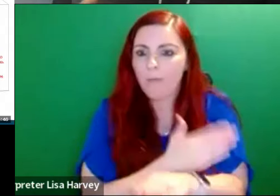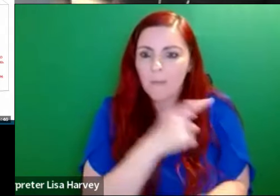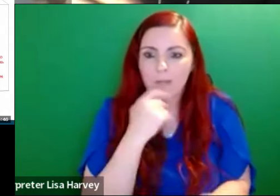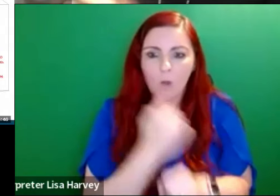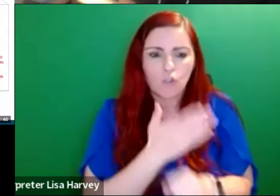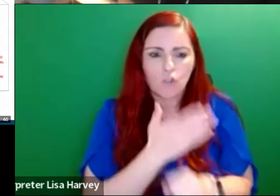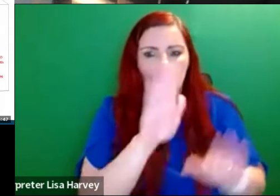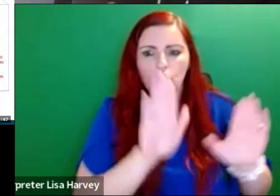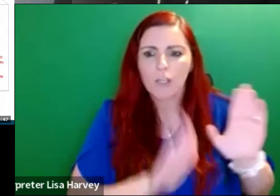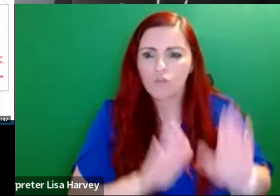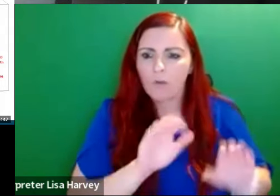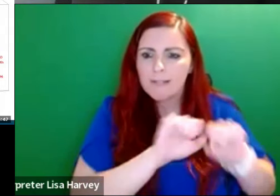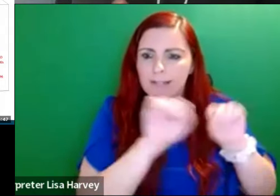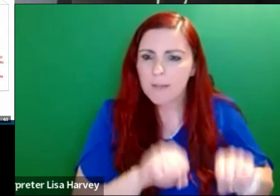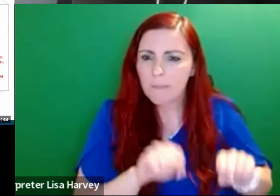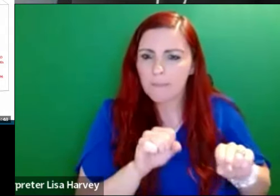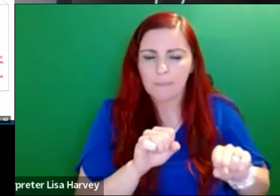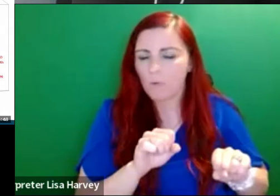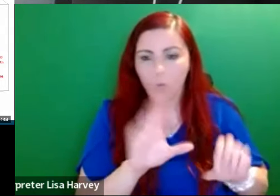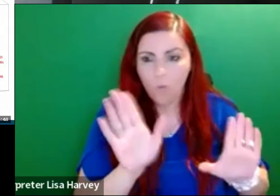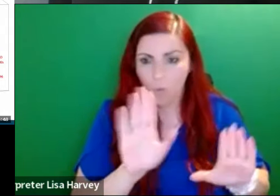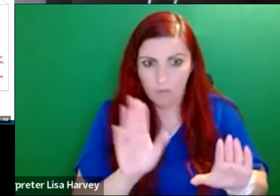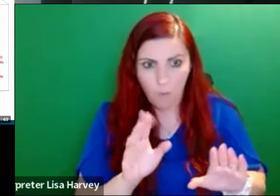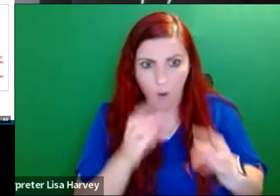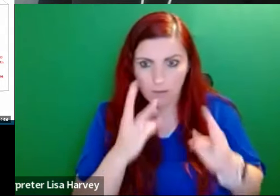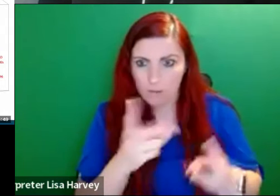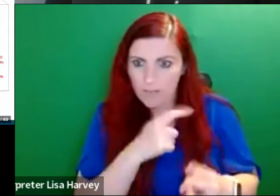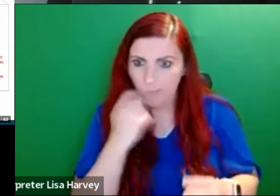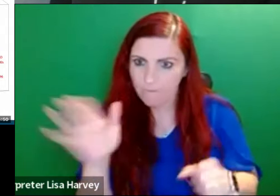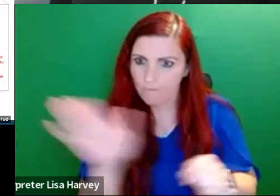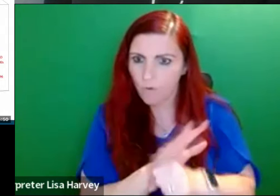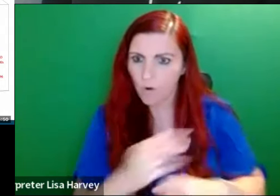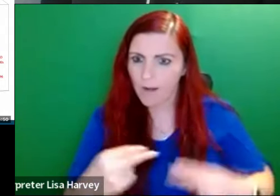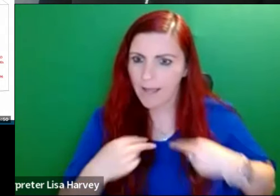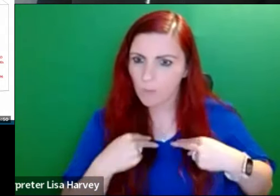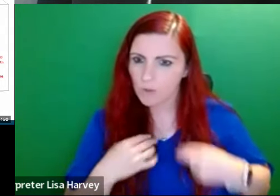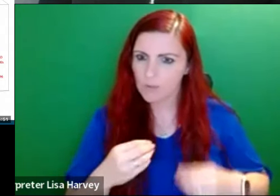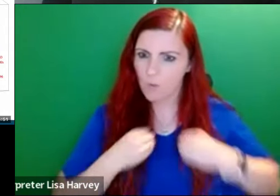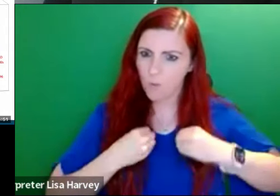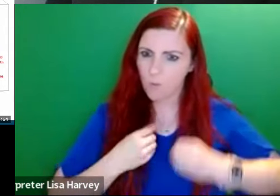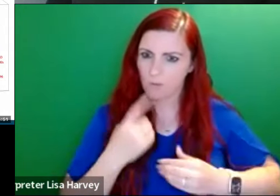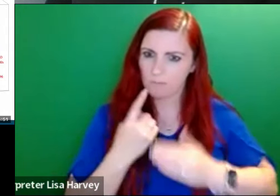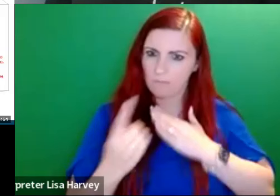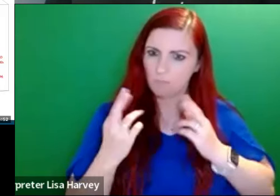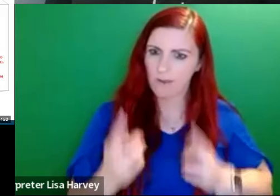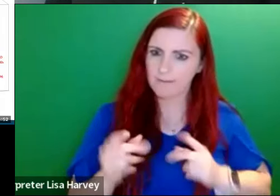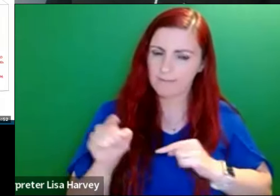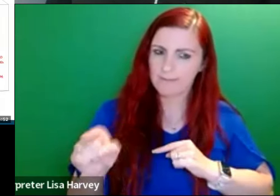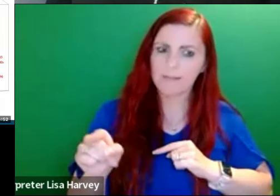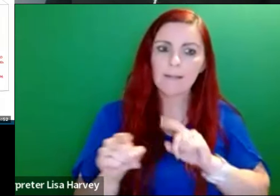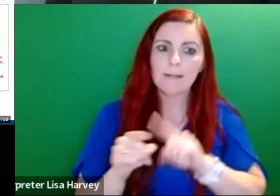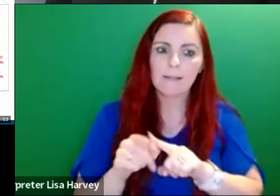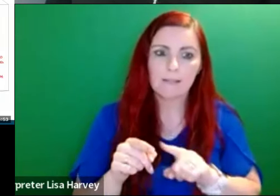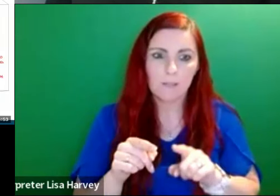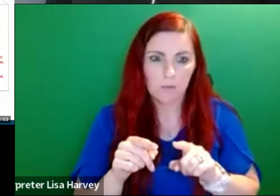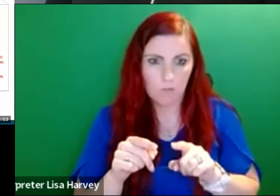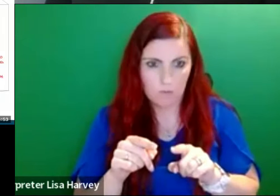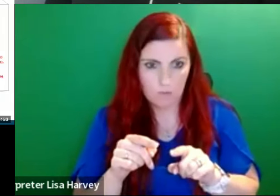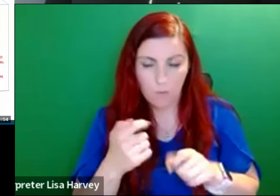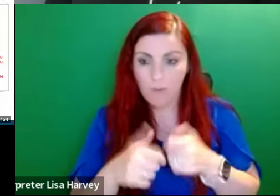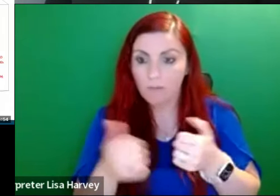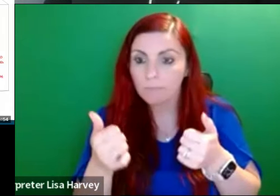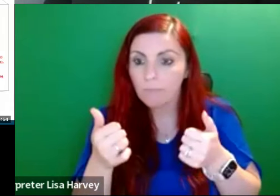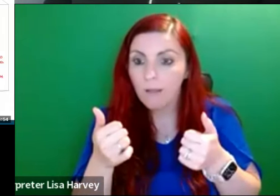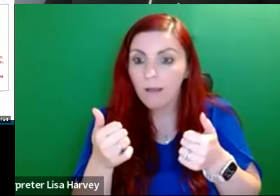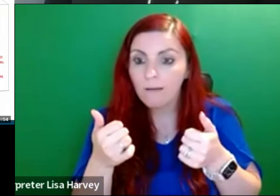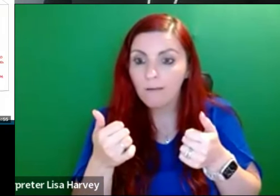pidgin language, it was a full language in its own right. So until really linguists recognized sign languages as